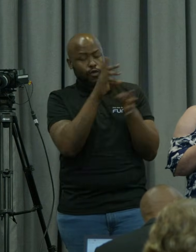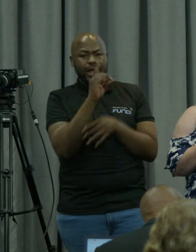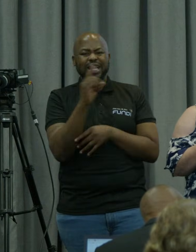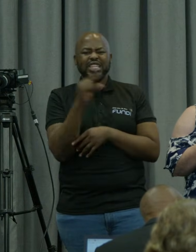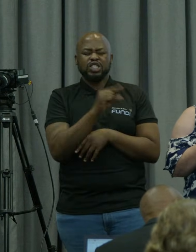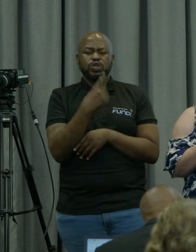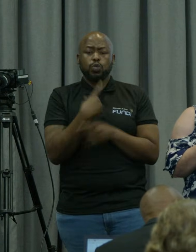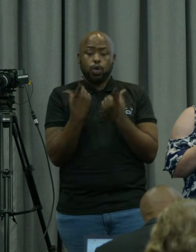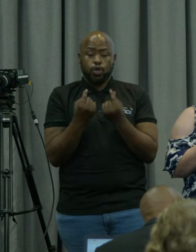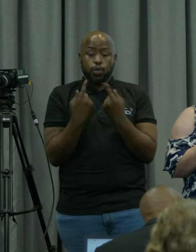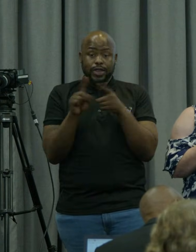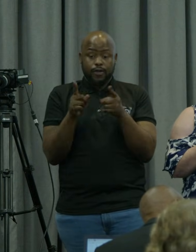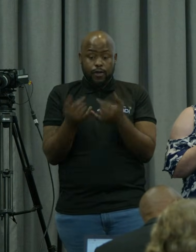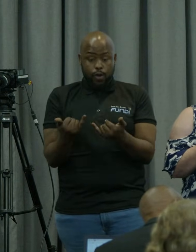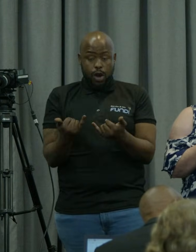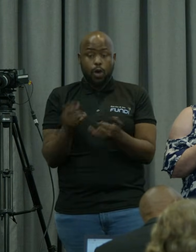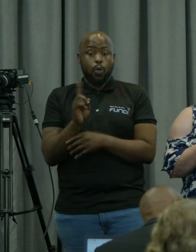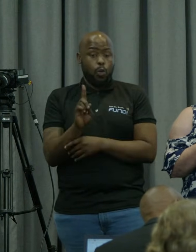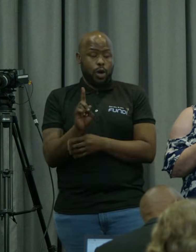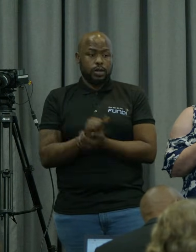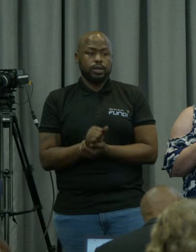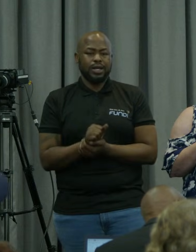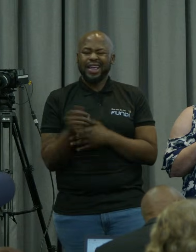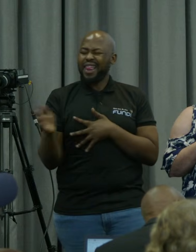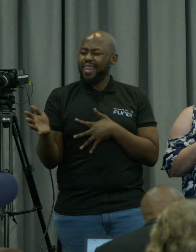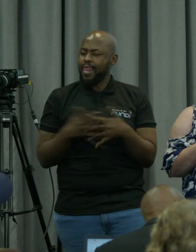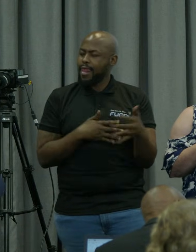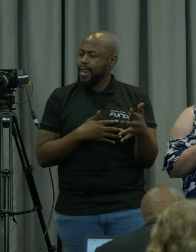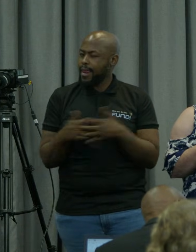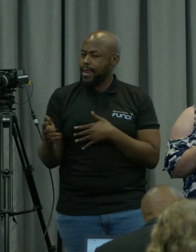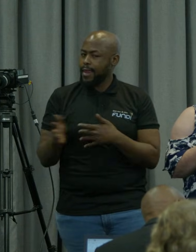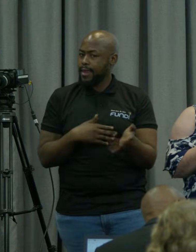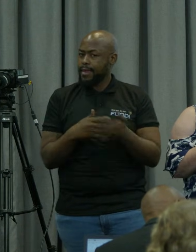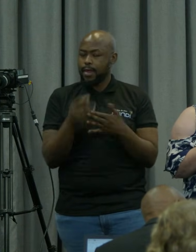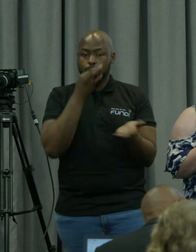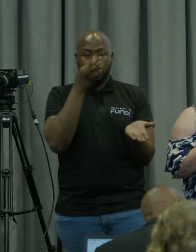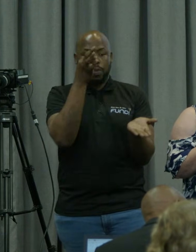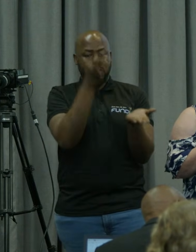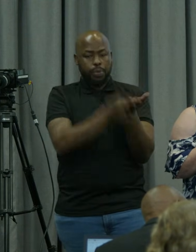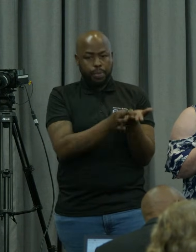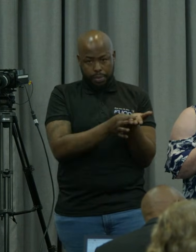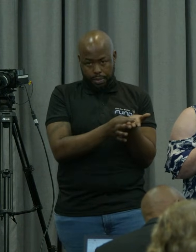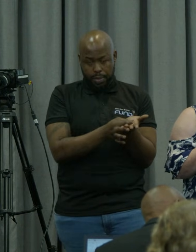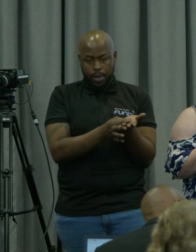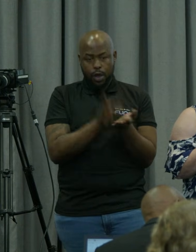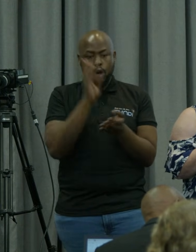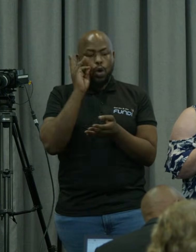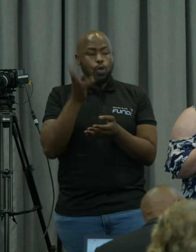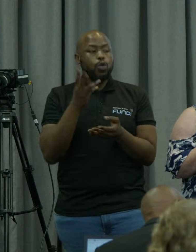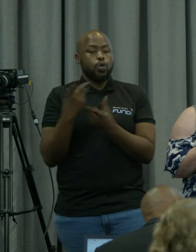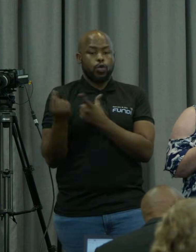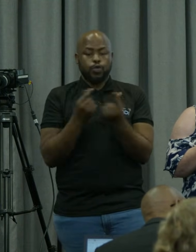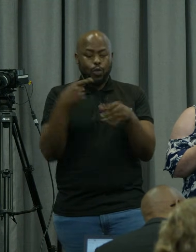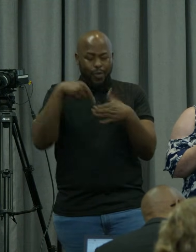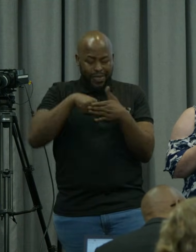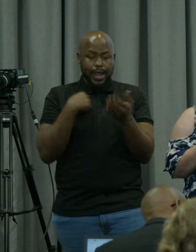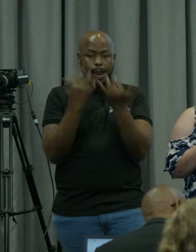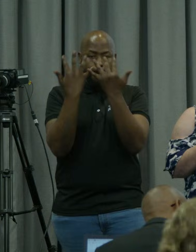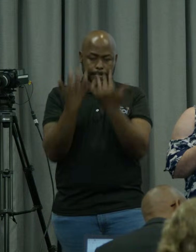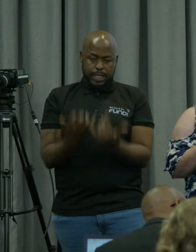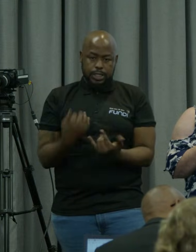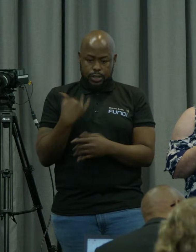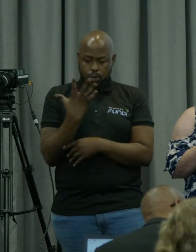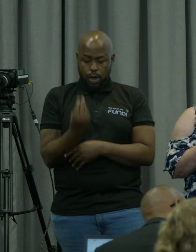doing differently this time is whatever we recommend, we're going to recommend within the budget that we have at the